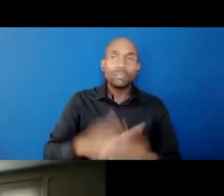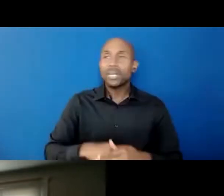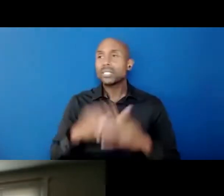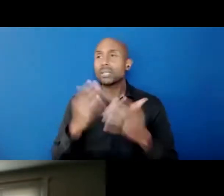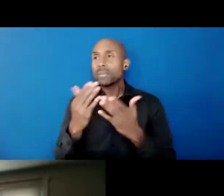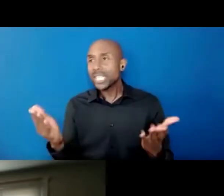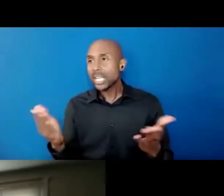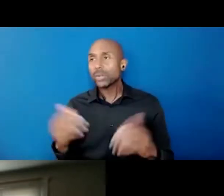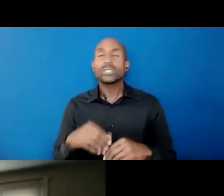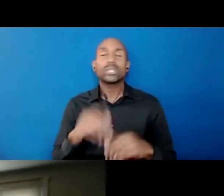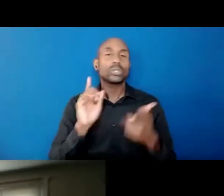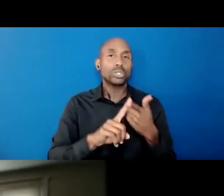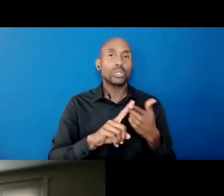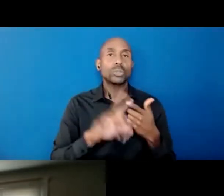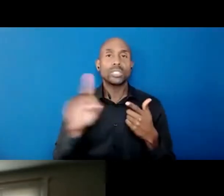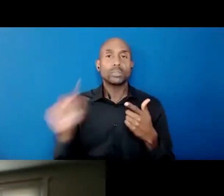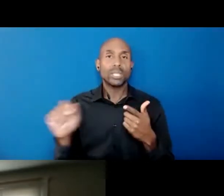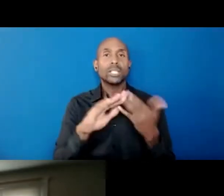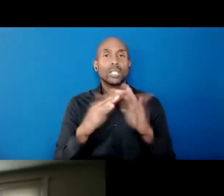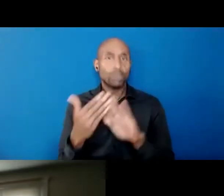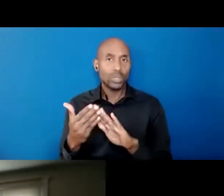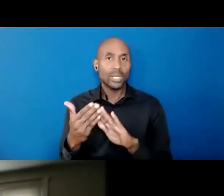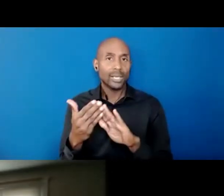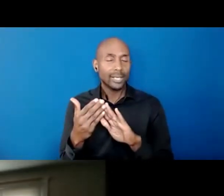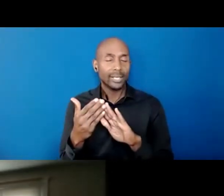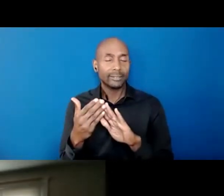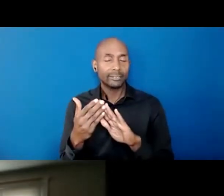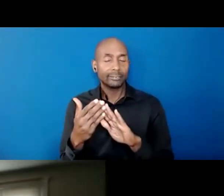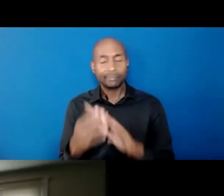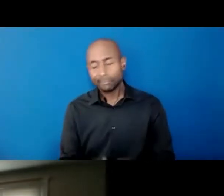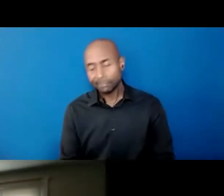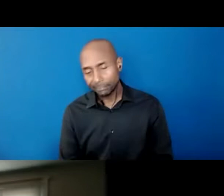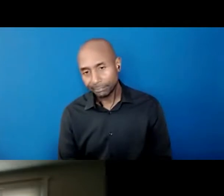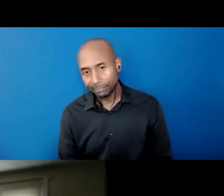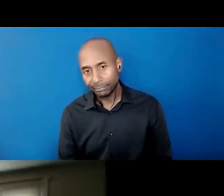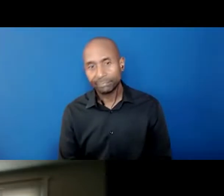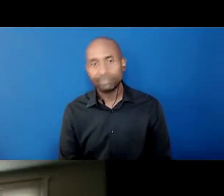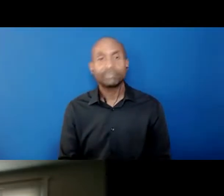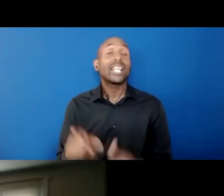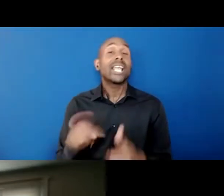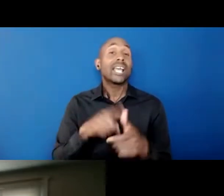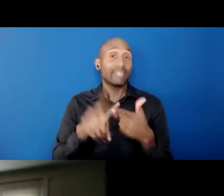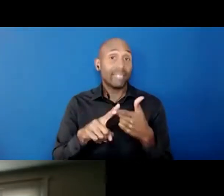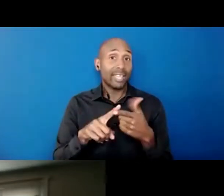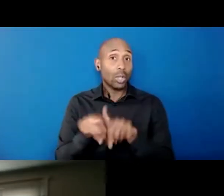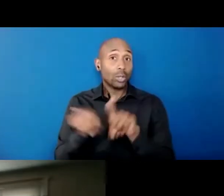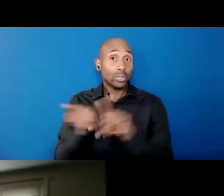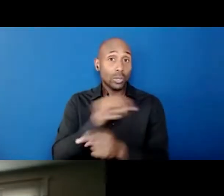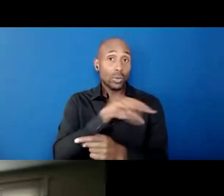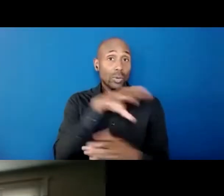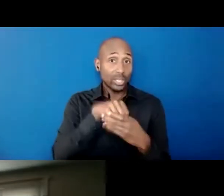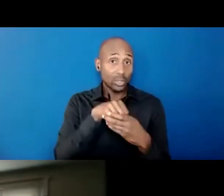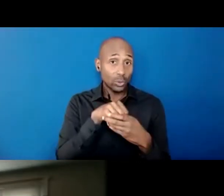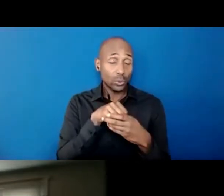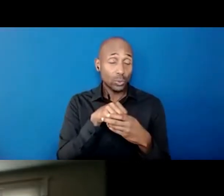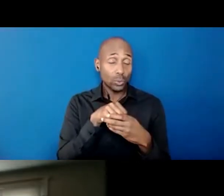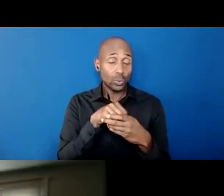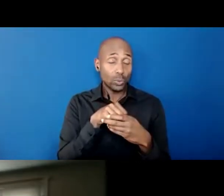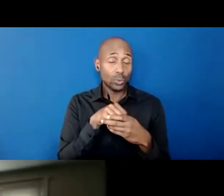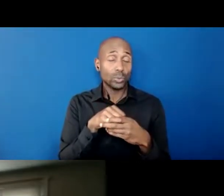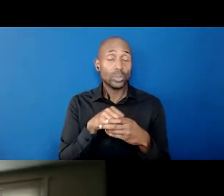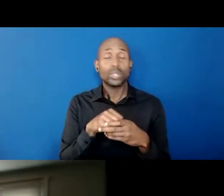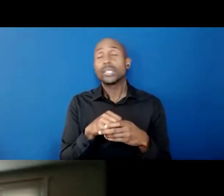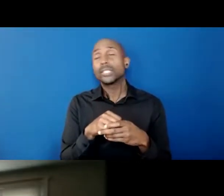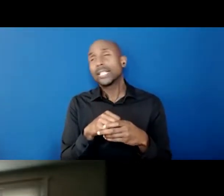to the disability community? And in fact, talk a bit about sort of the topics